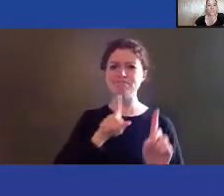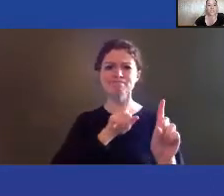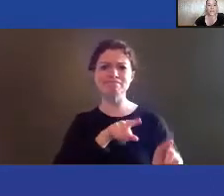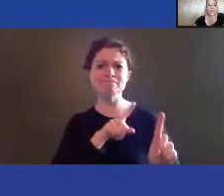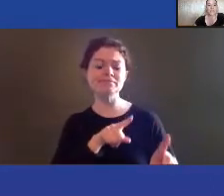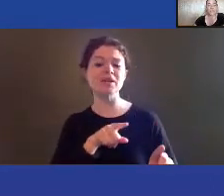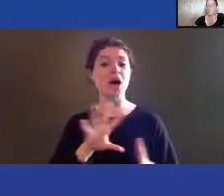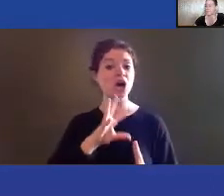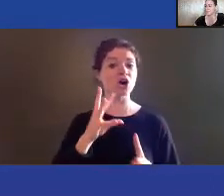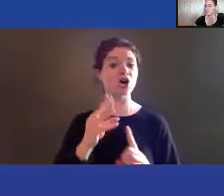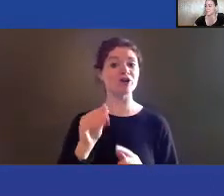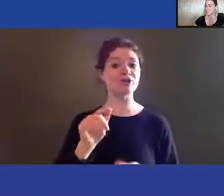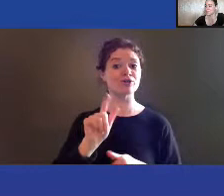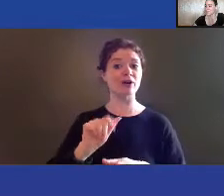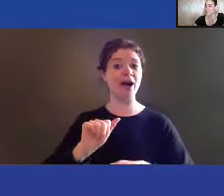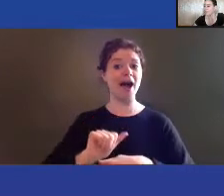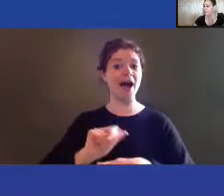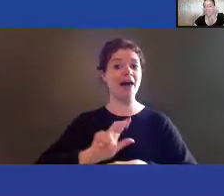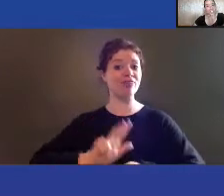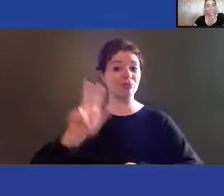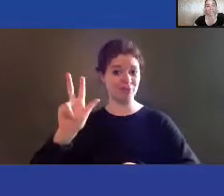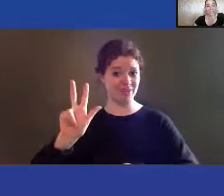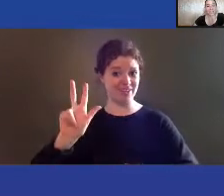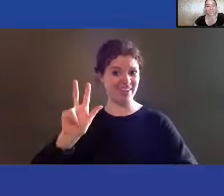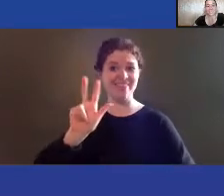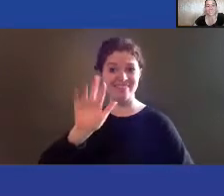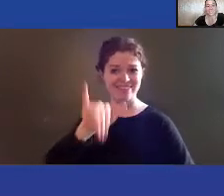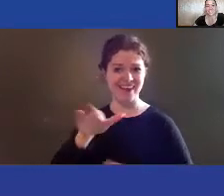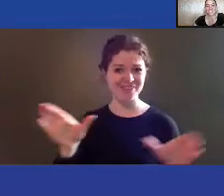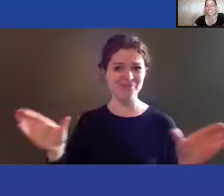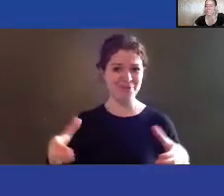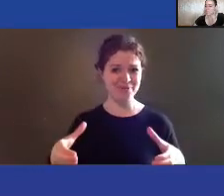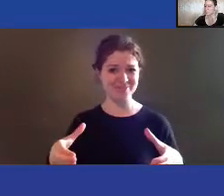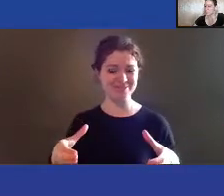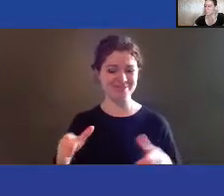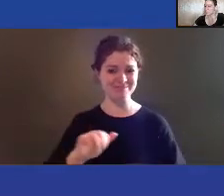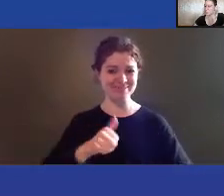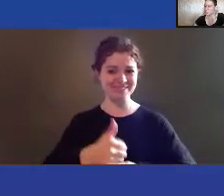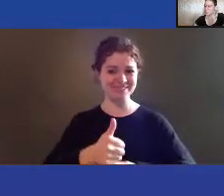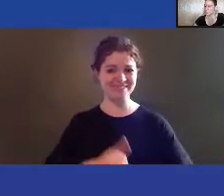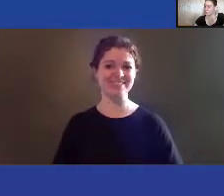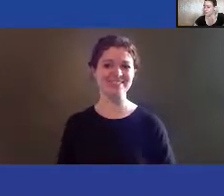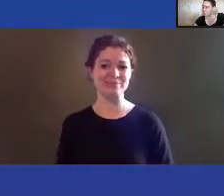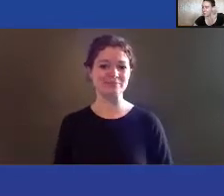a coalition space. Any other ideas?